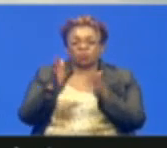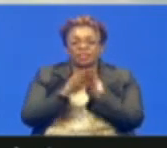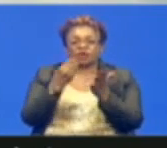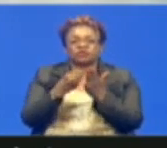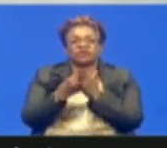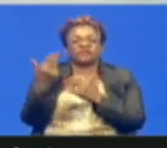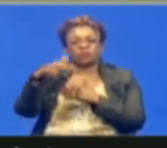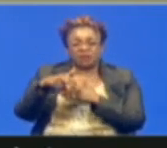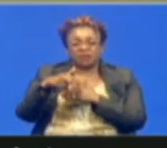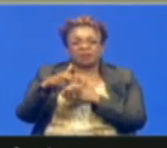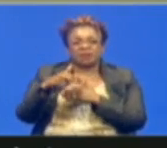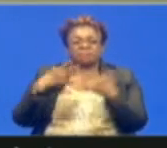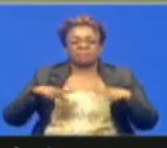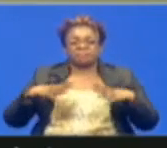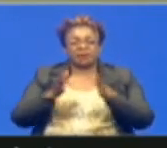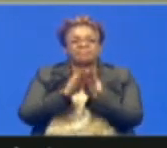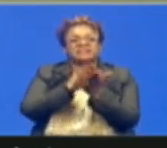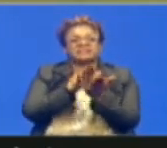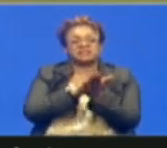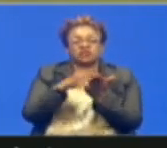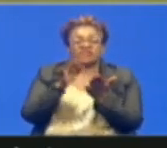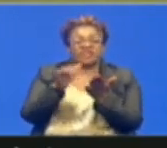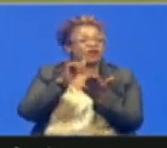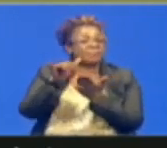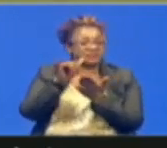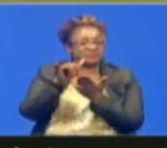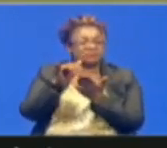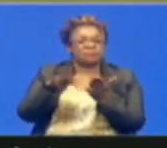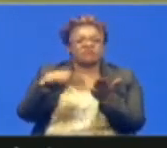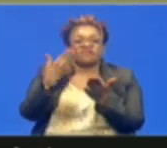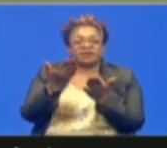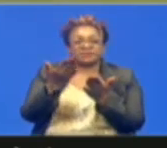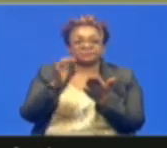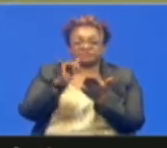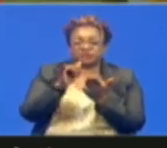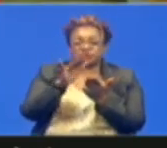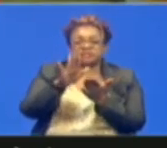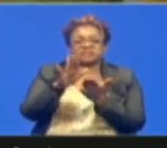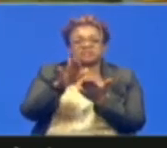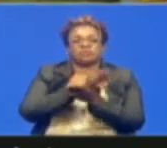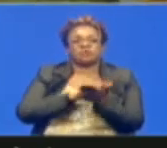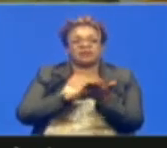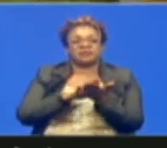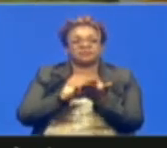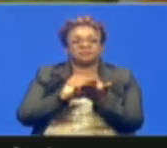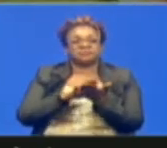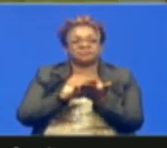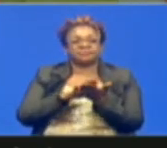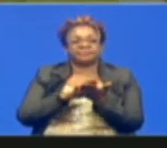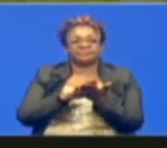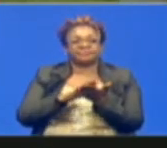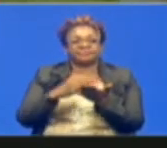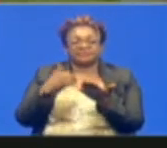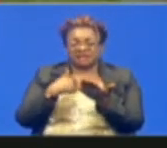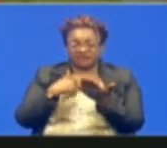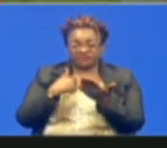fuel, personnel and maintenance of aircraft perpetually providing a drag on its bottom line. Our cash flow has always been